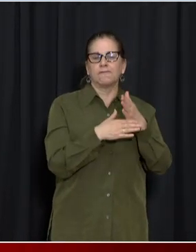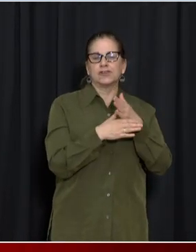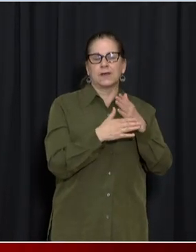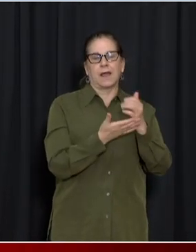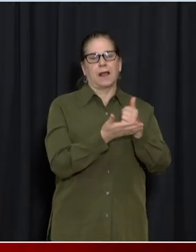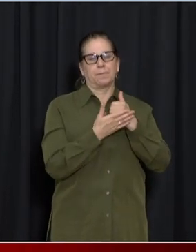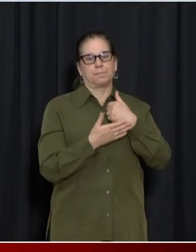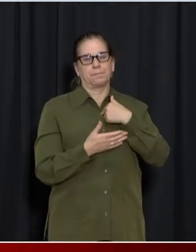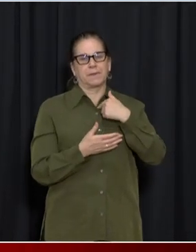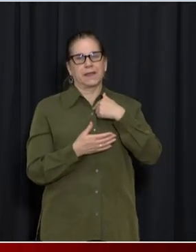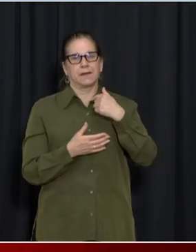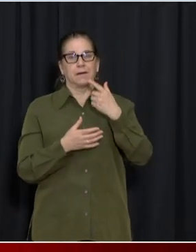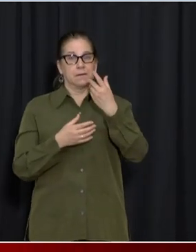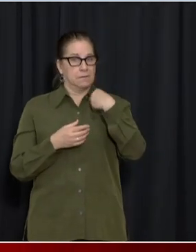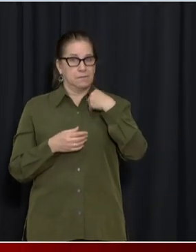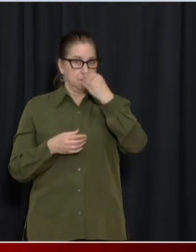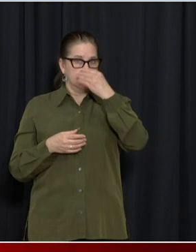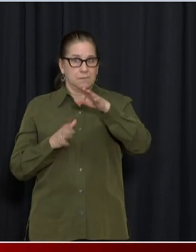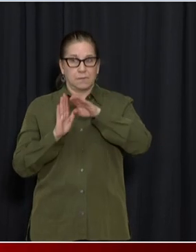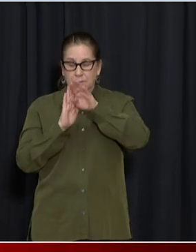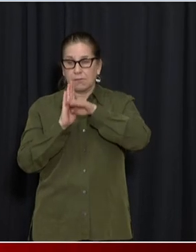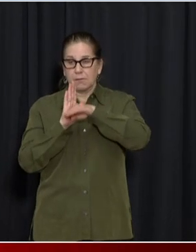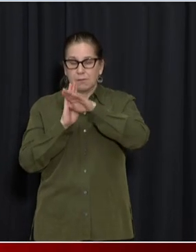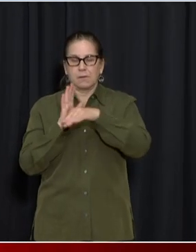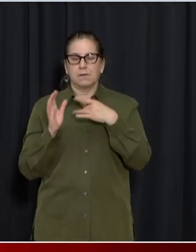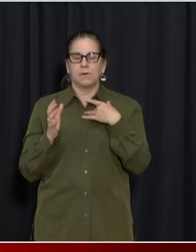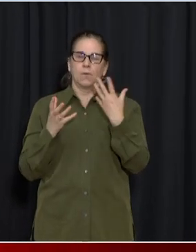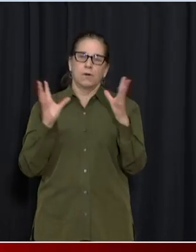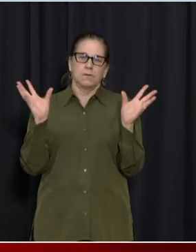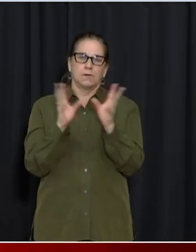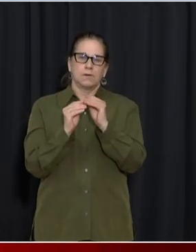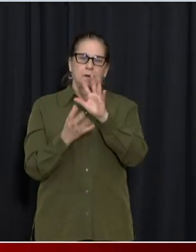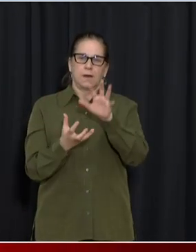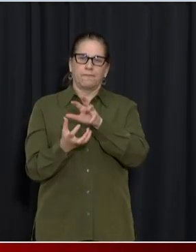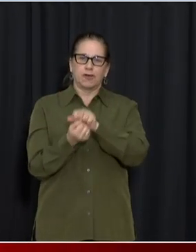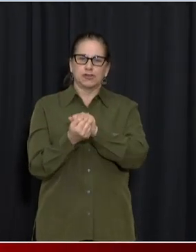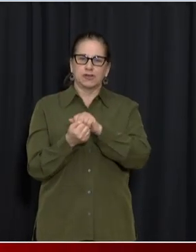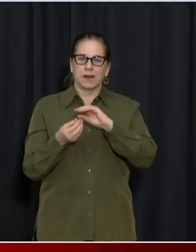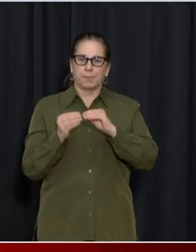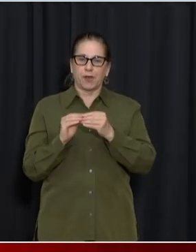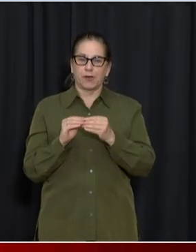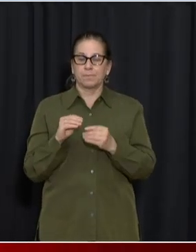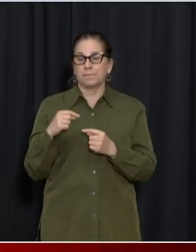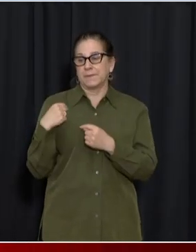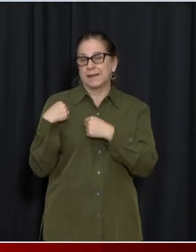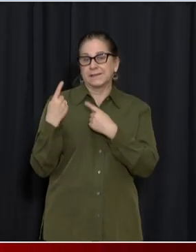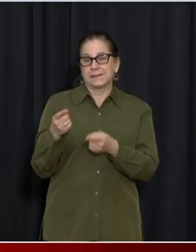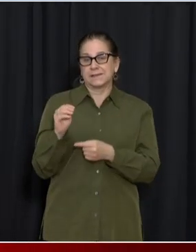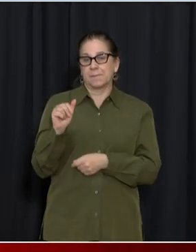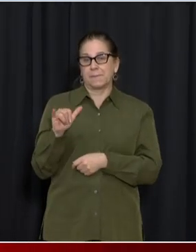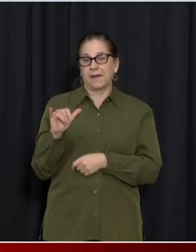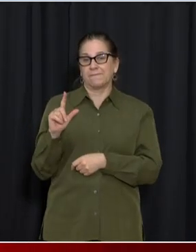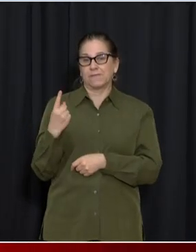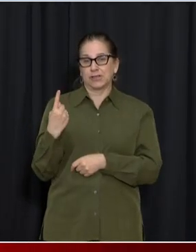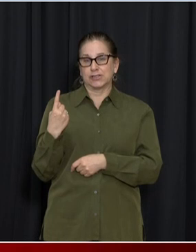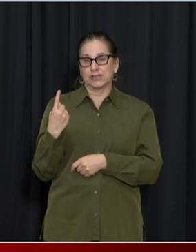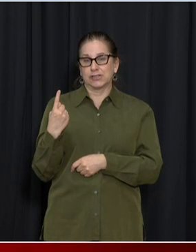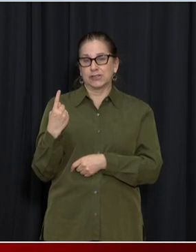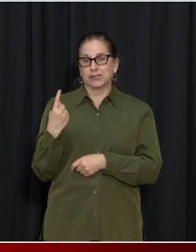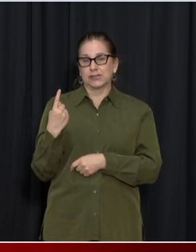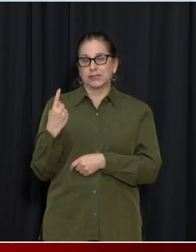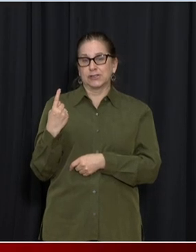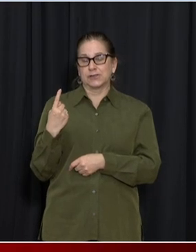you can see here, we've had a decline since May 1st, and we're on our 11th day of